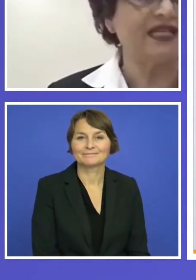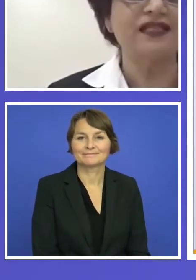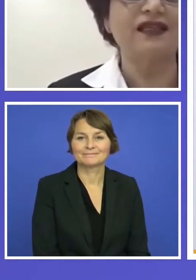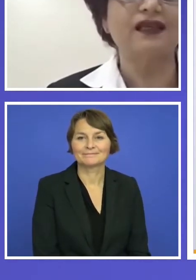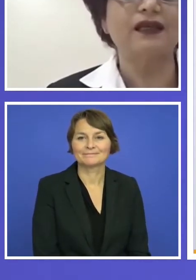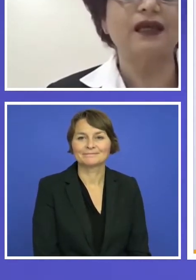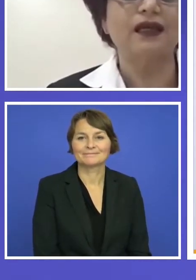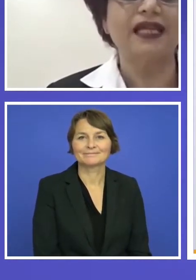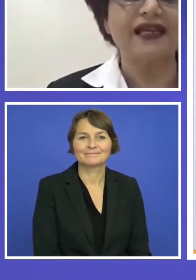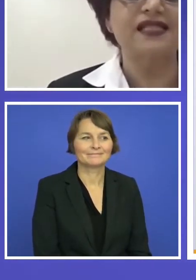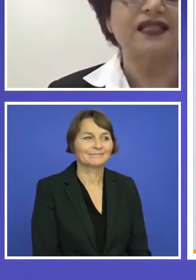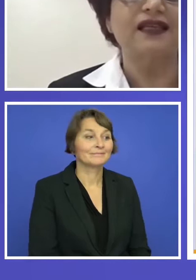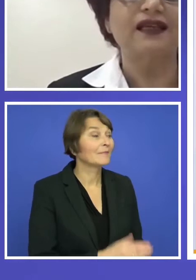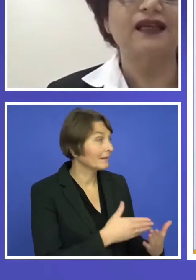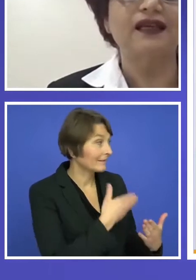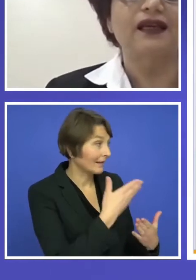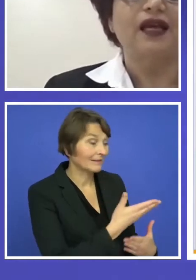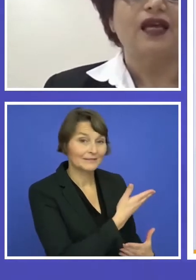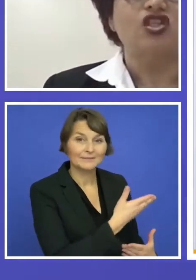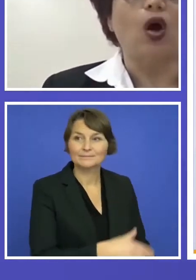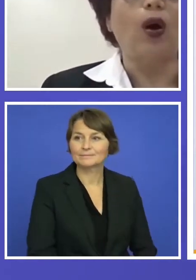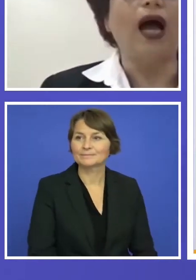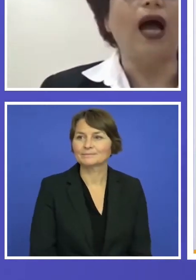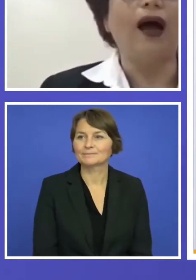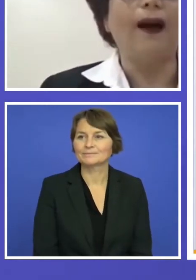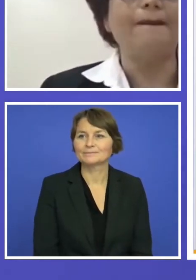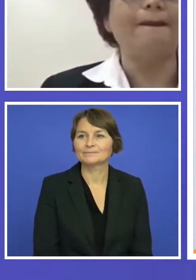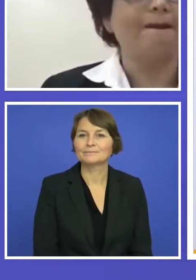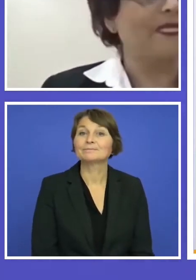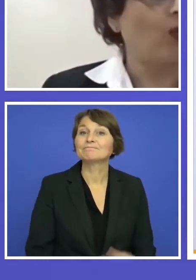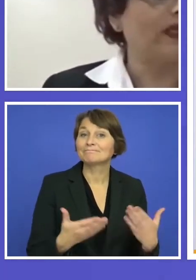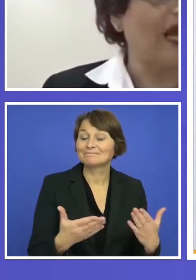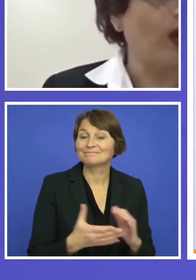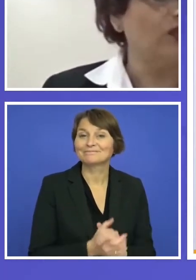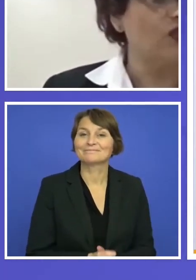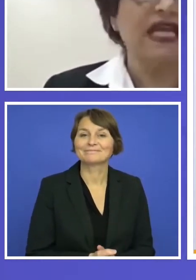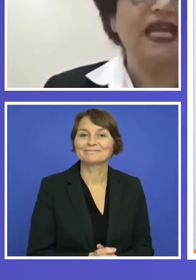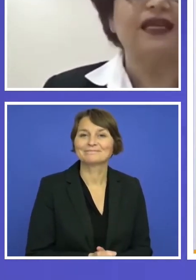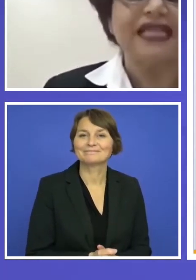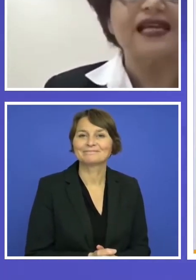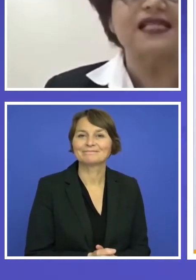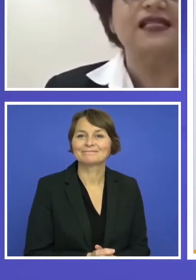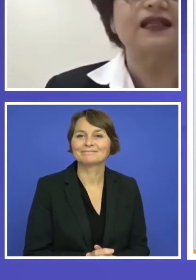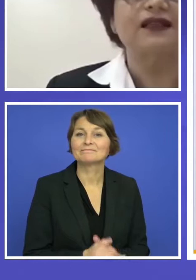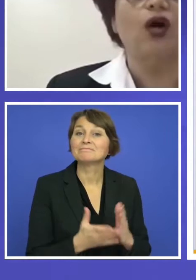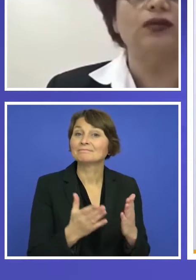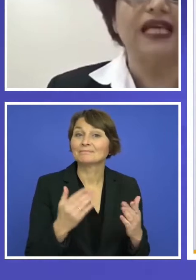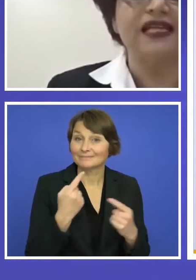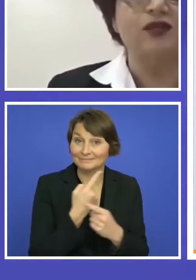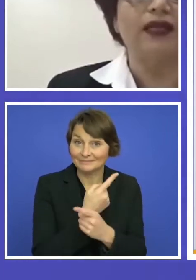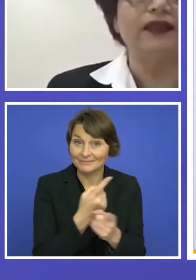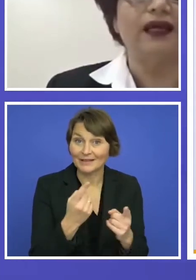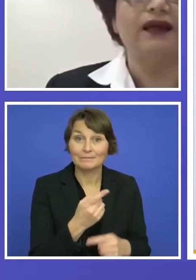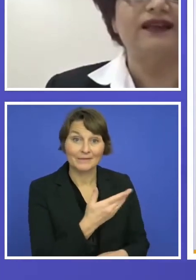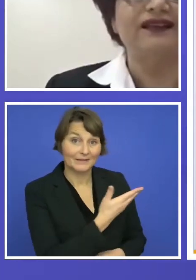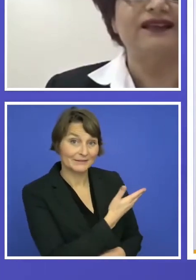Next, please. Next. So what I want to say next, no, there